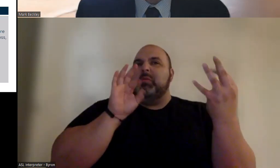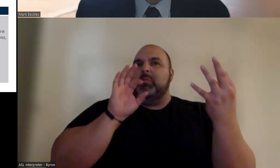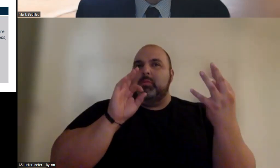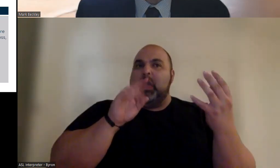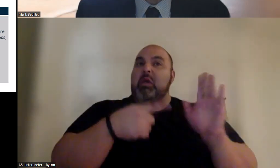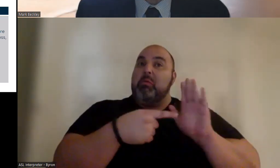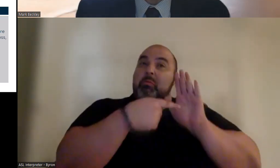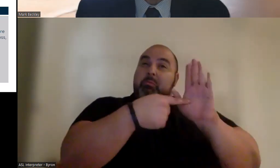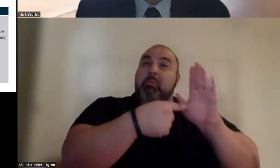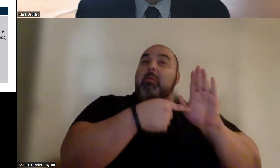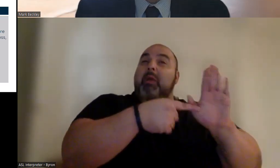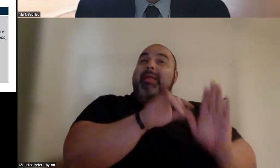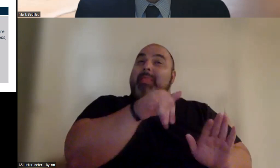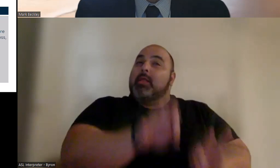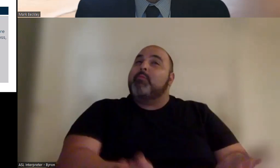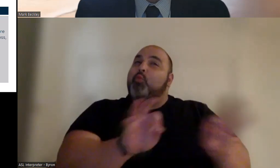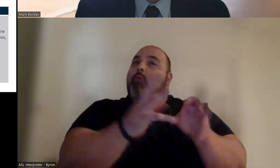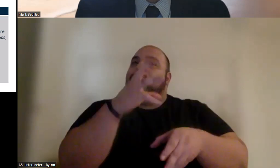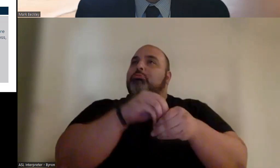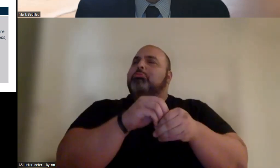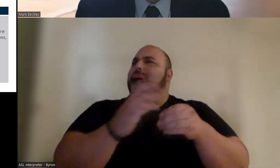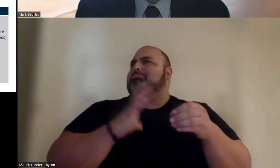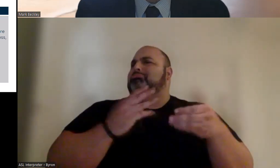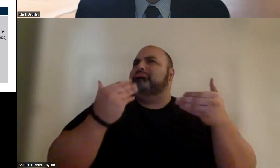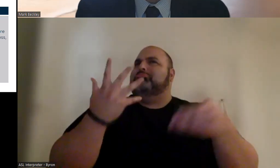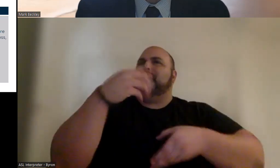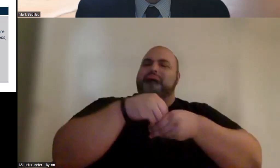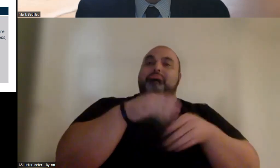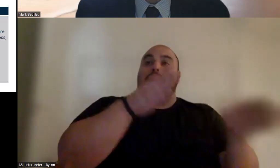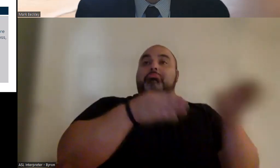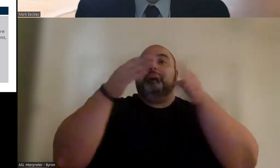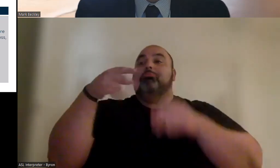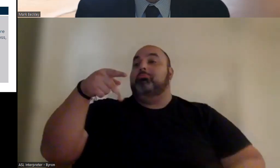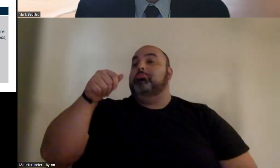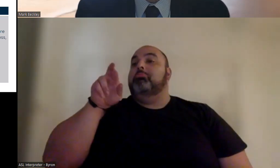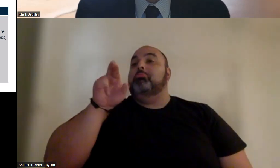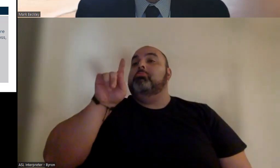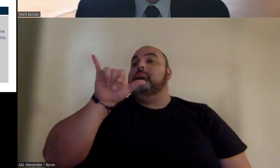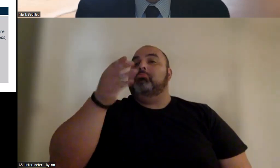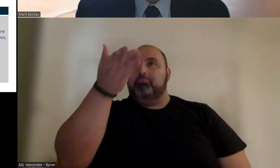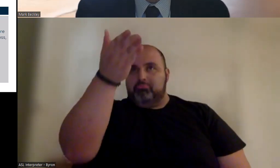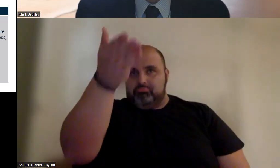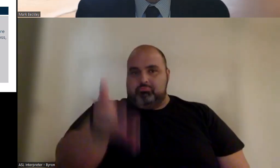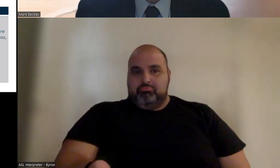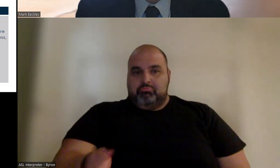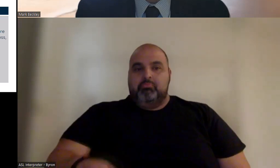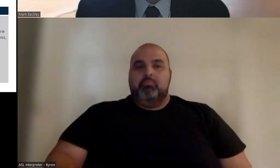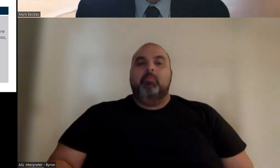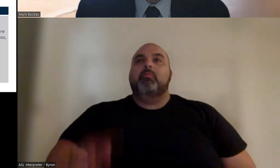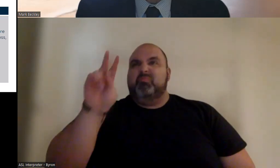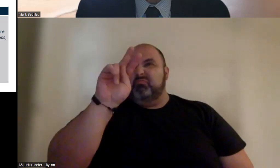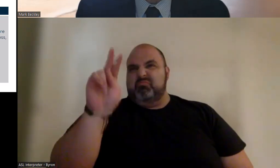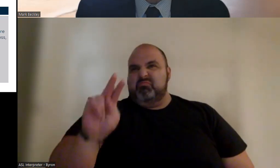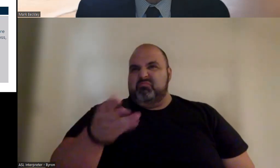that as an essential principle. The next principle is parity. This refers to similarities or differences